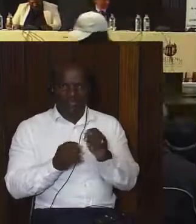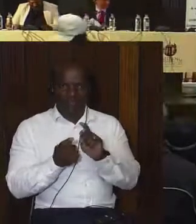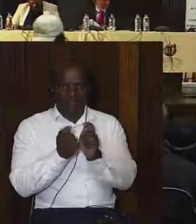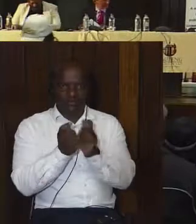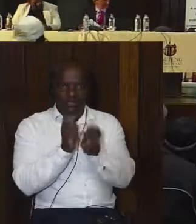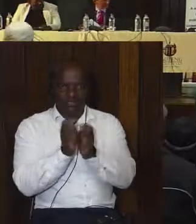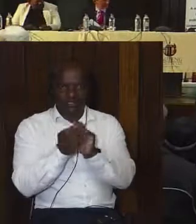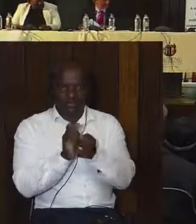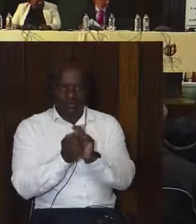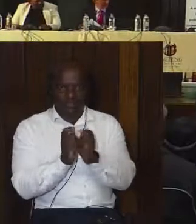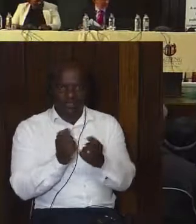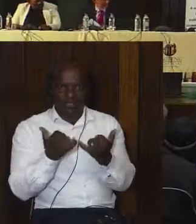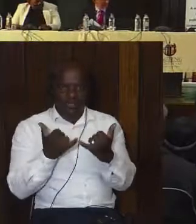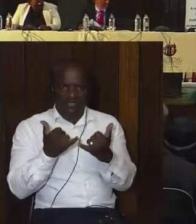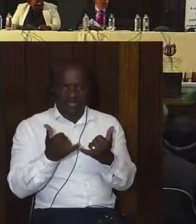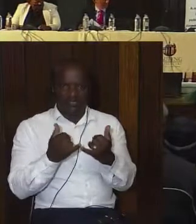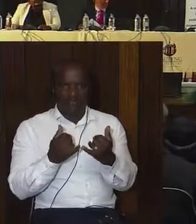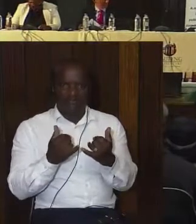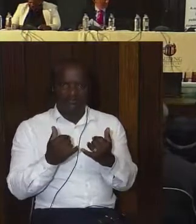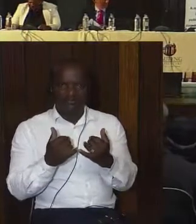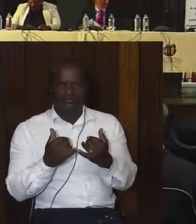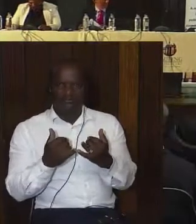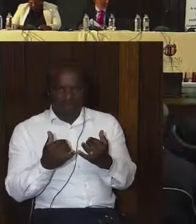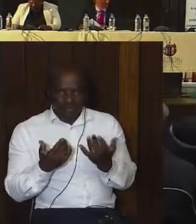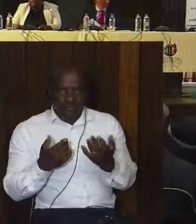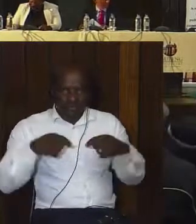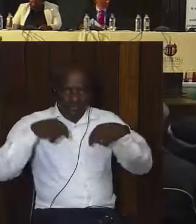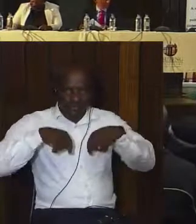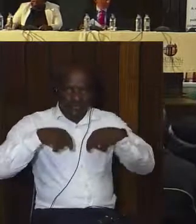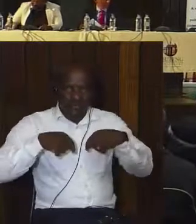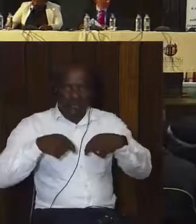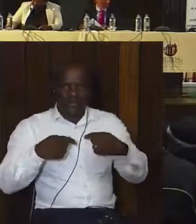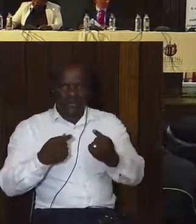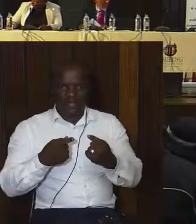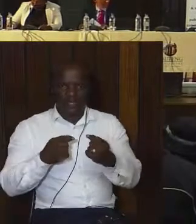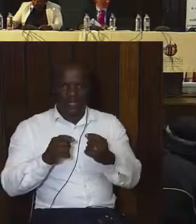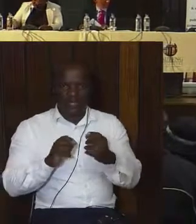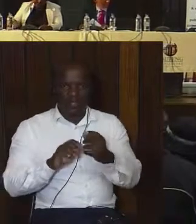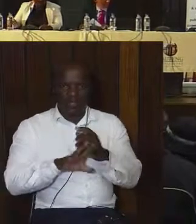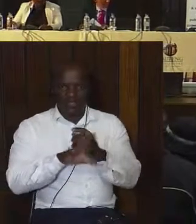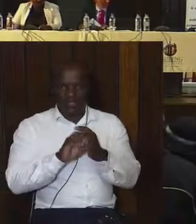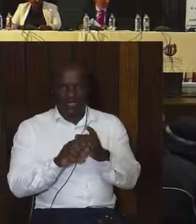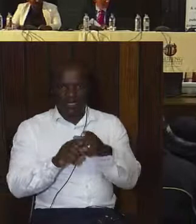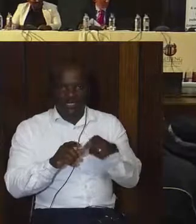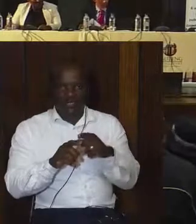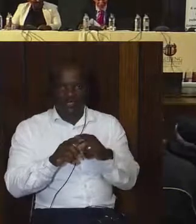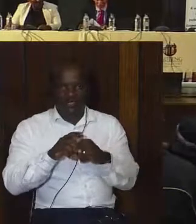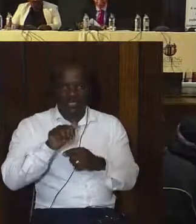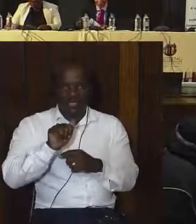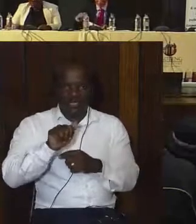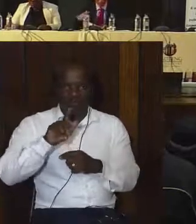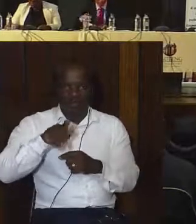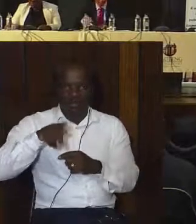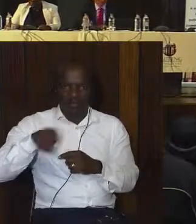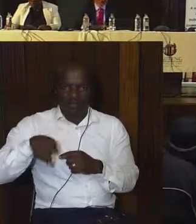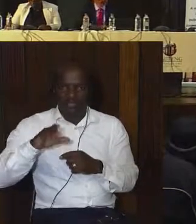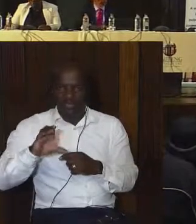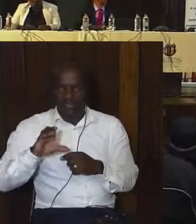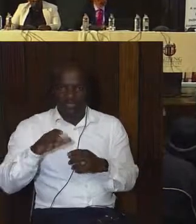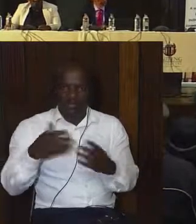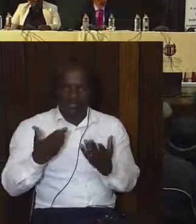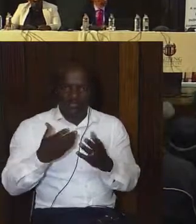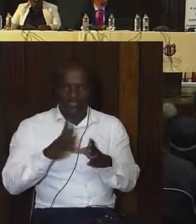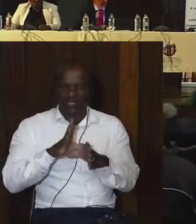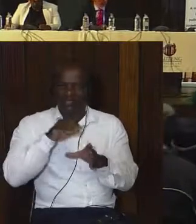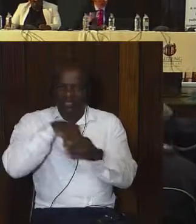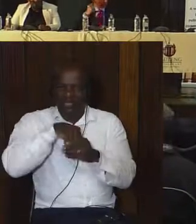Because as far as I could recall, apparently it was not part of the original APPs. or is something that was done internally? How